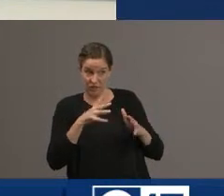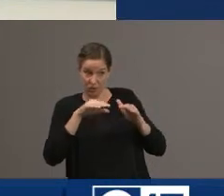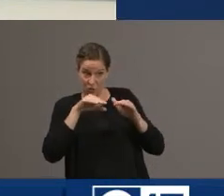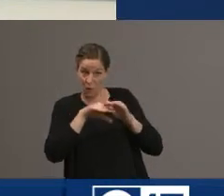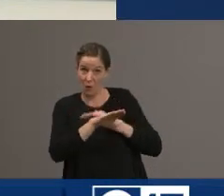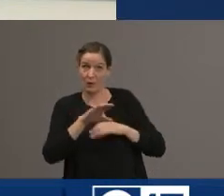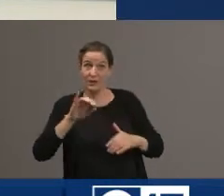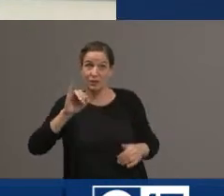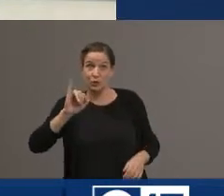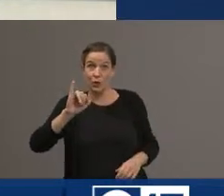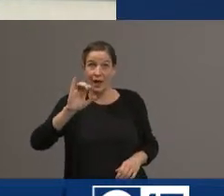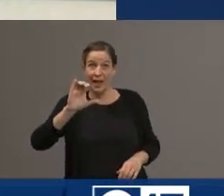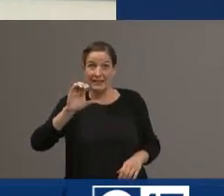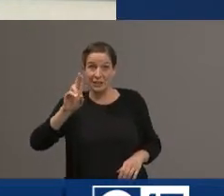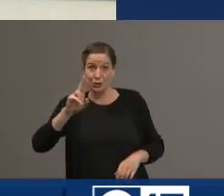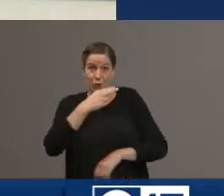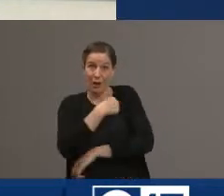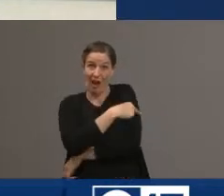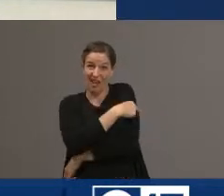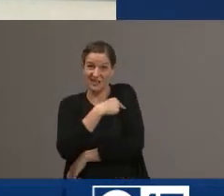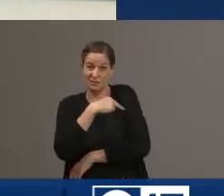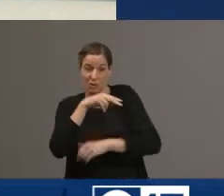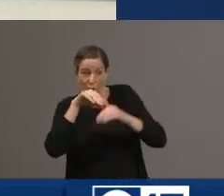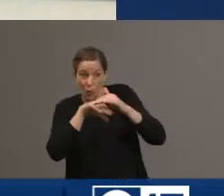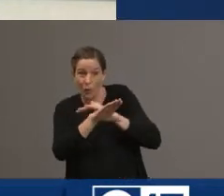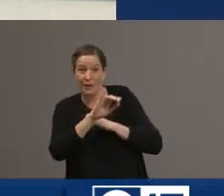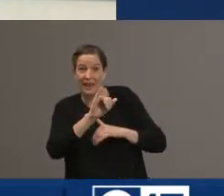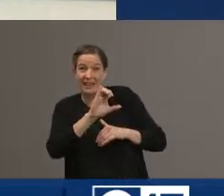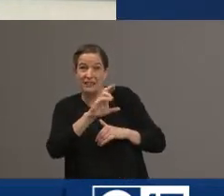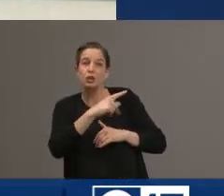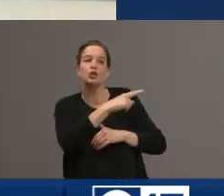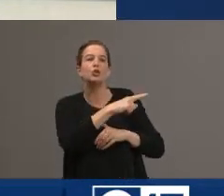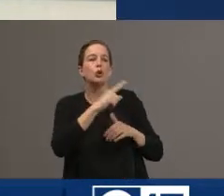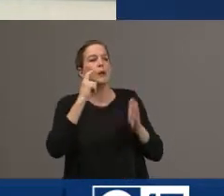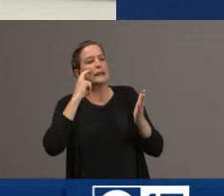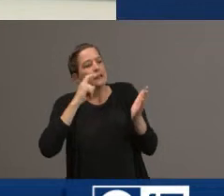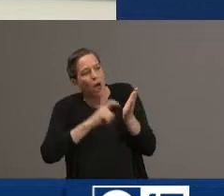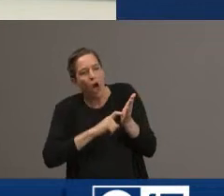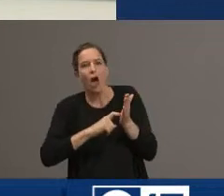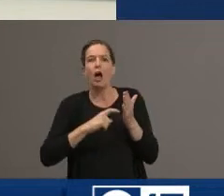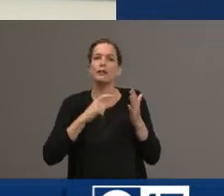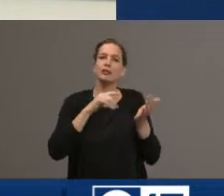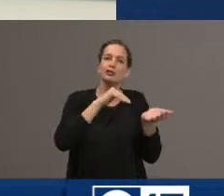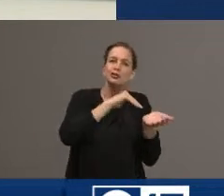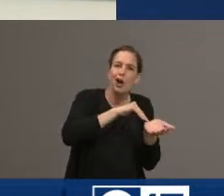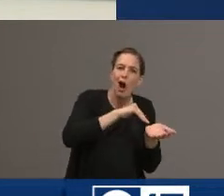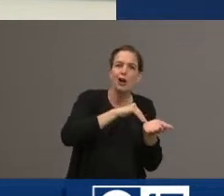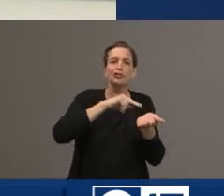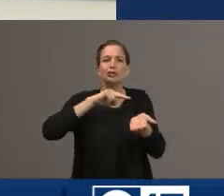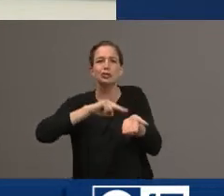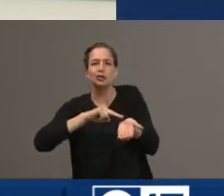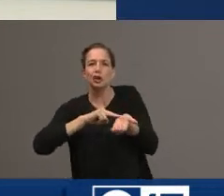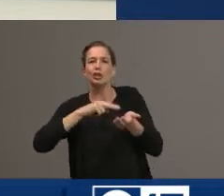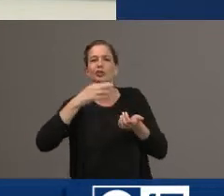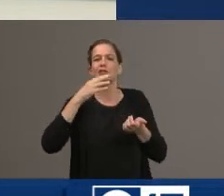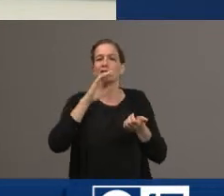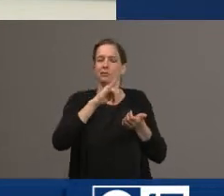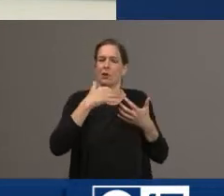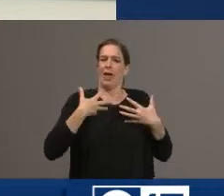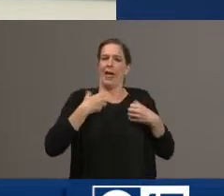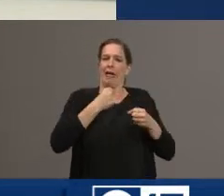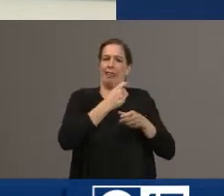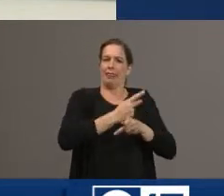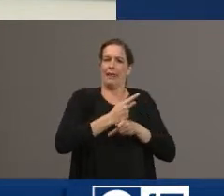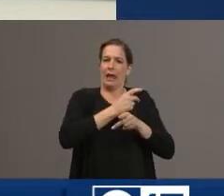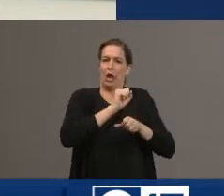the beginning, but you acknowledge frontline workers. They're exhausted. ICU beds, we're nearing